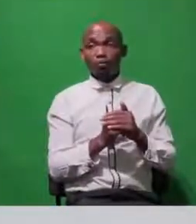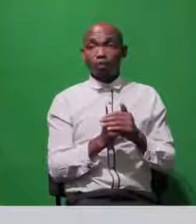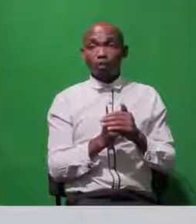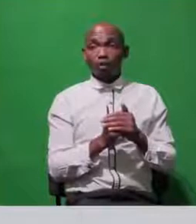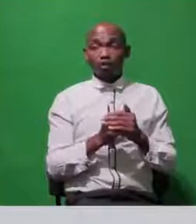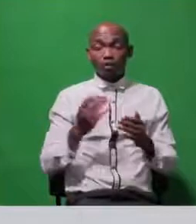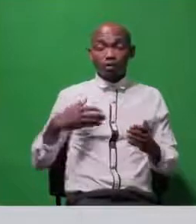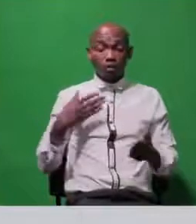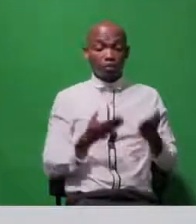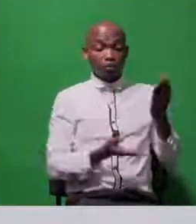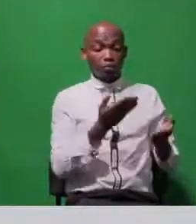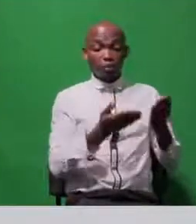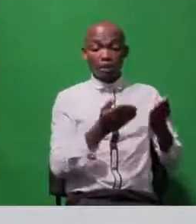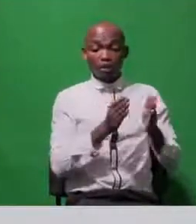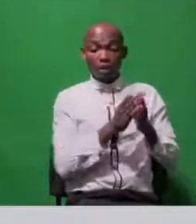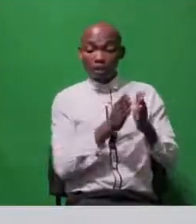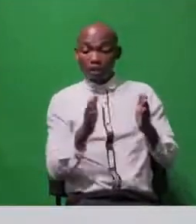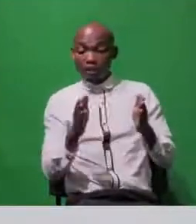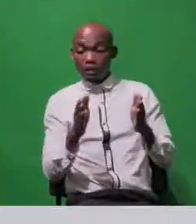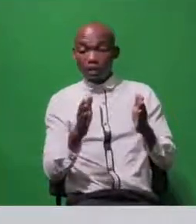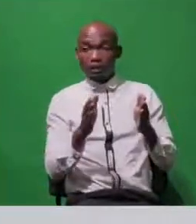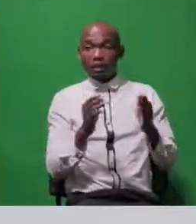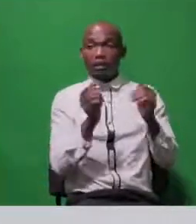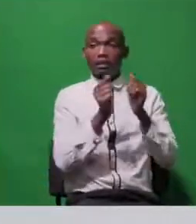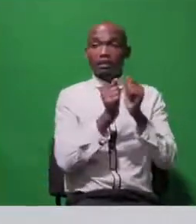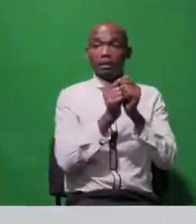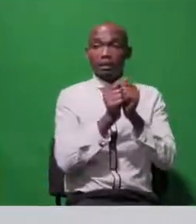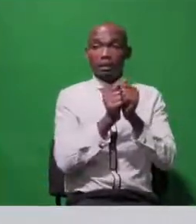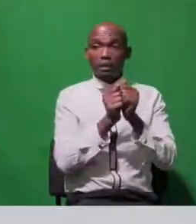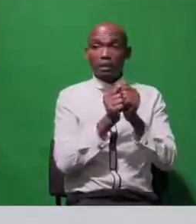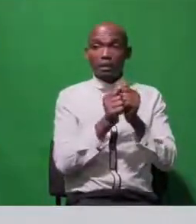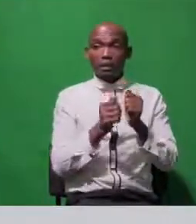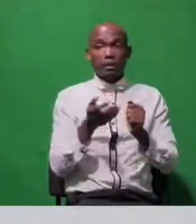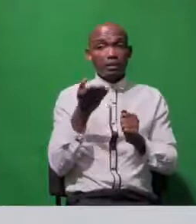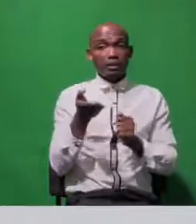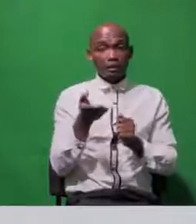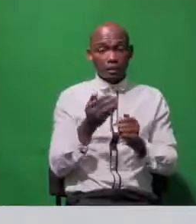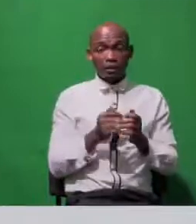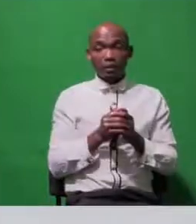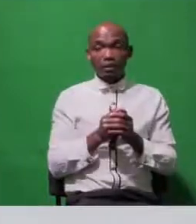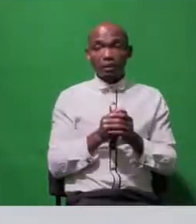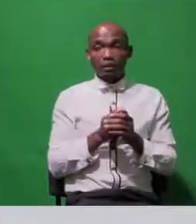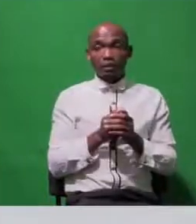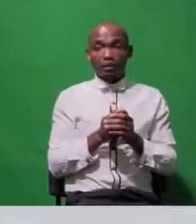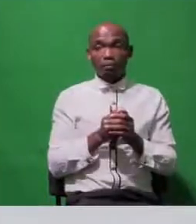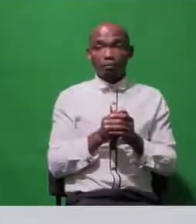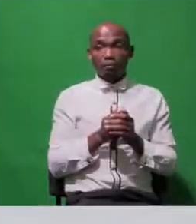B. So we'll have 10, and here 10. So this is the point B